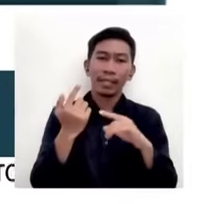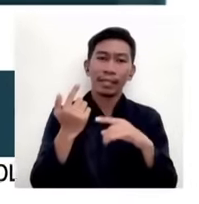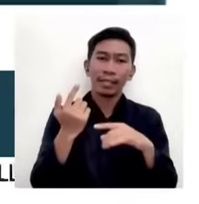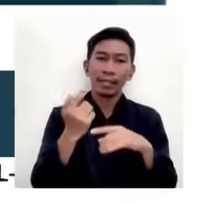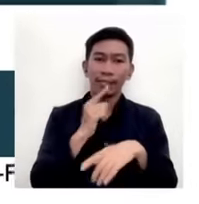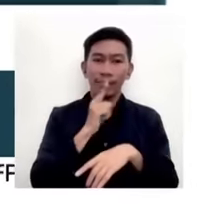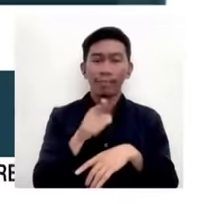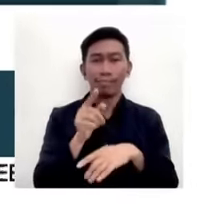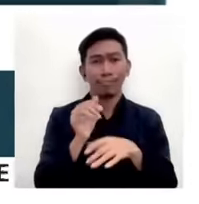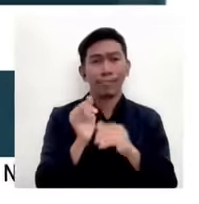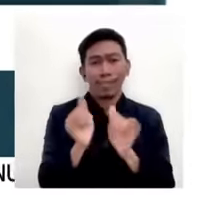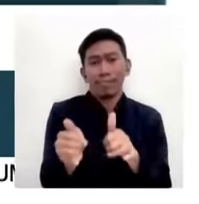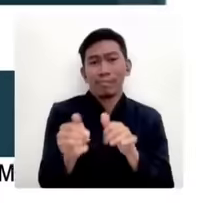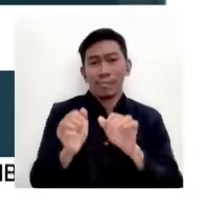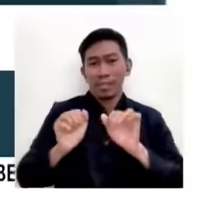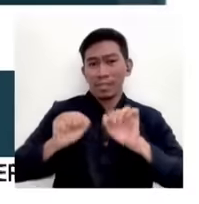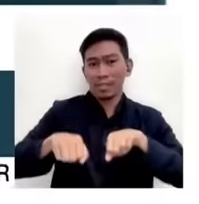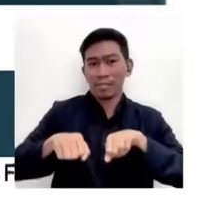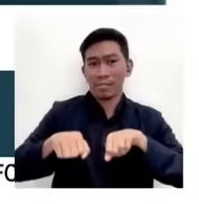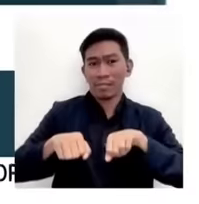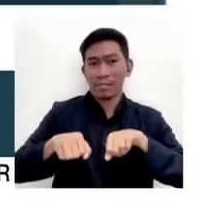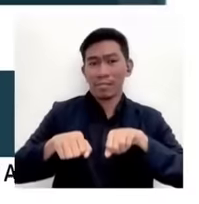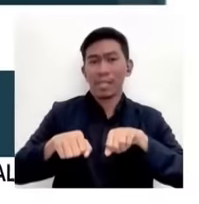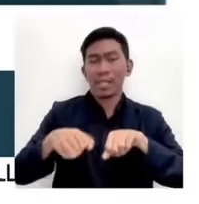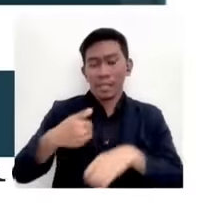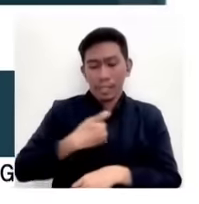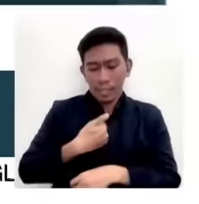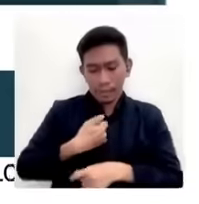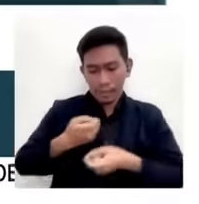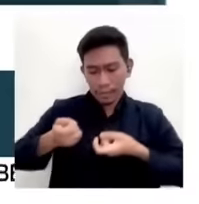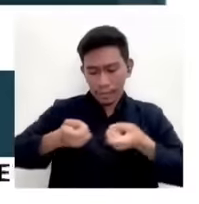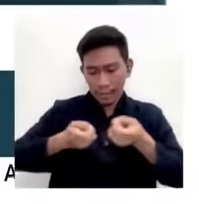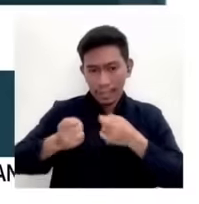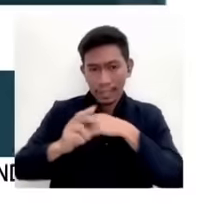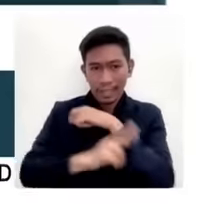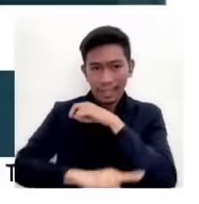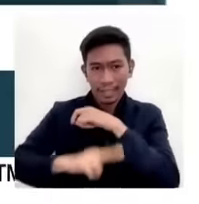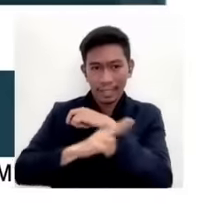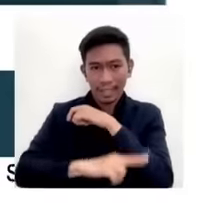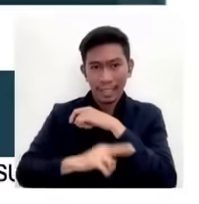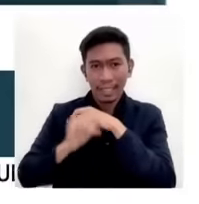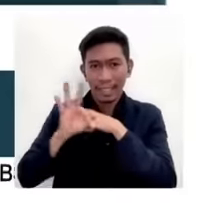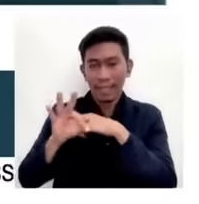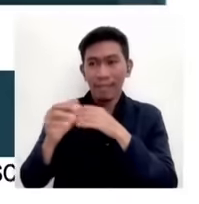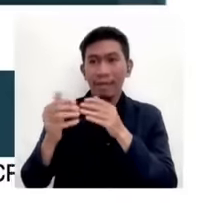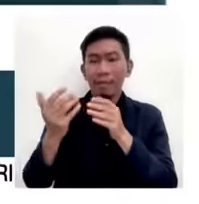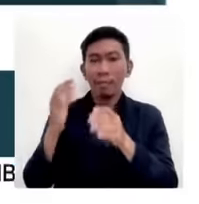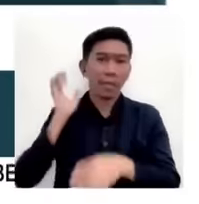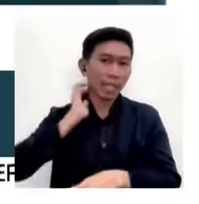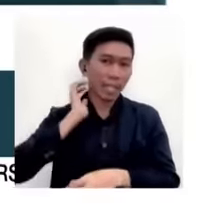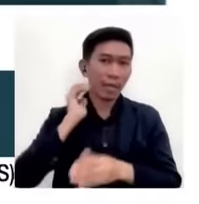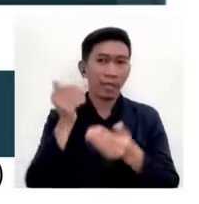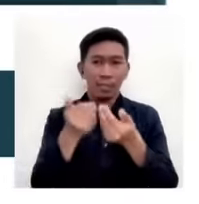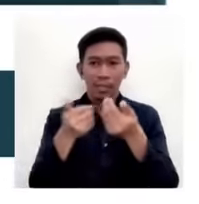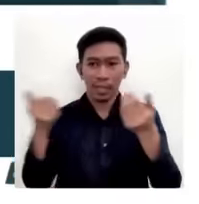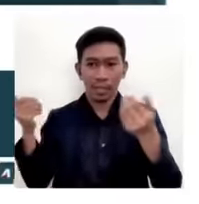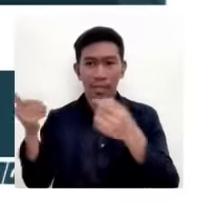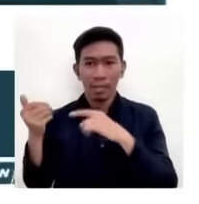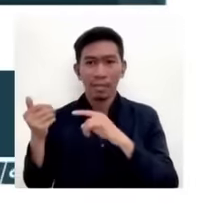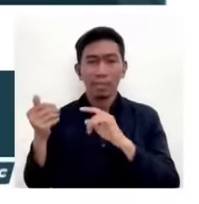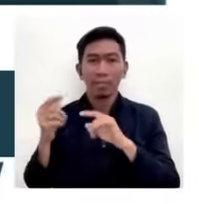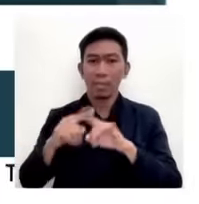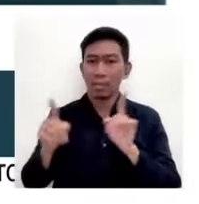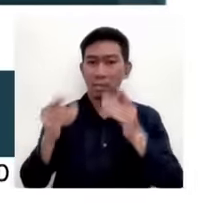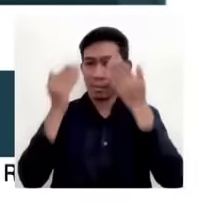Probably, we can still be a self-governing region, assuming magse-separate ang Mindanao, but we would not